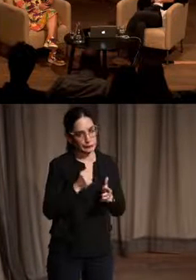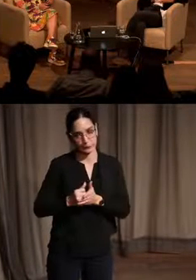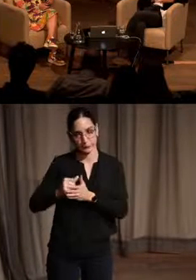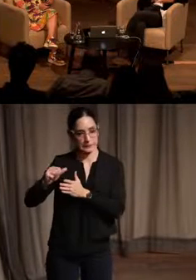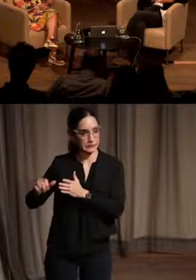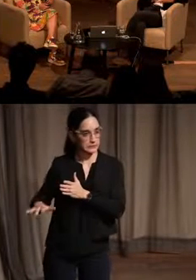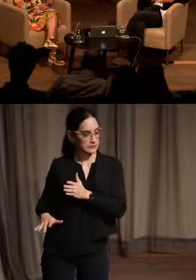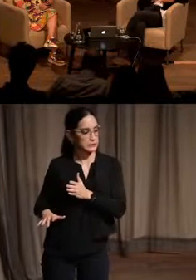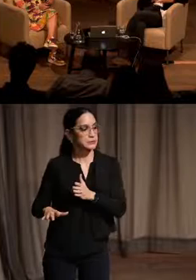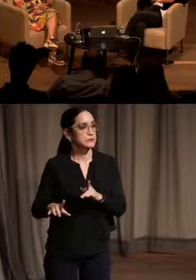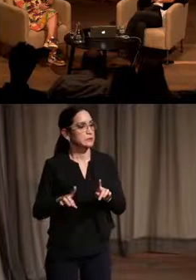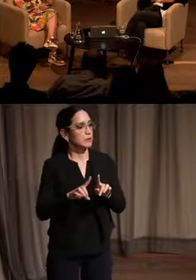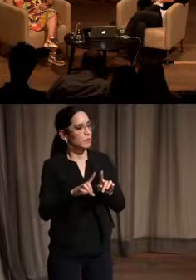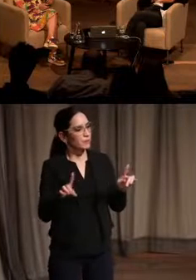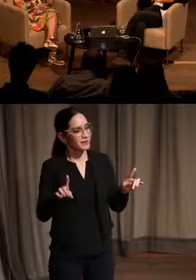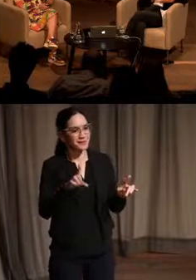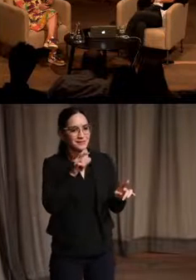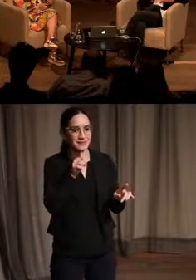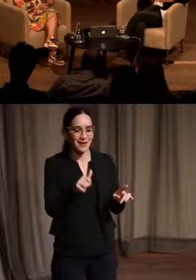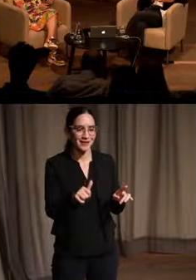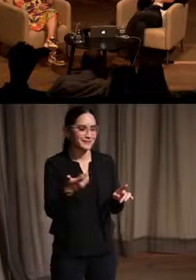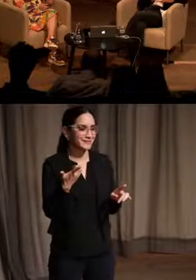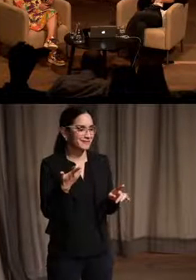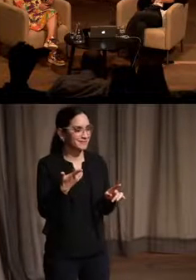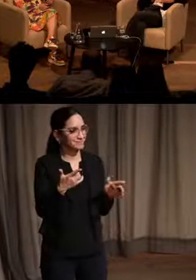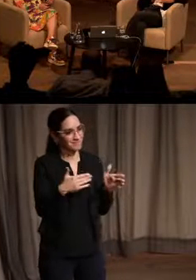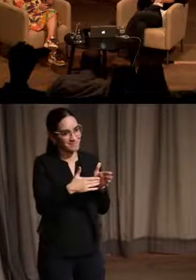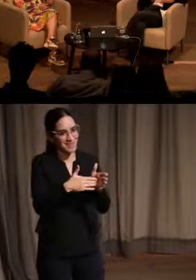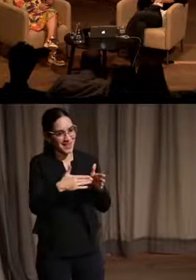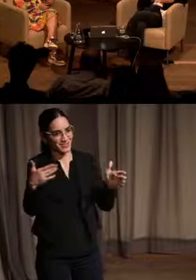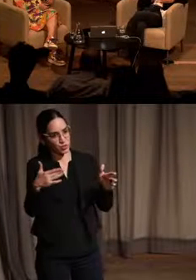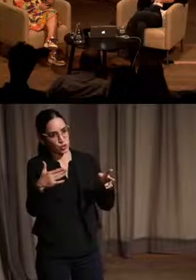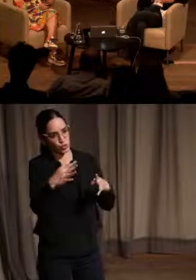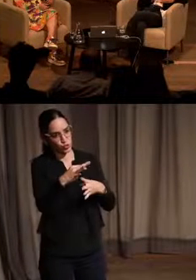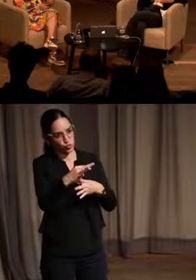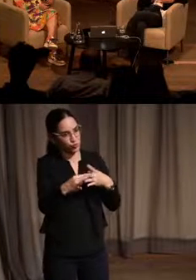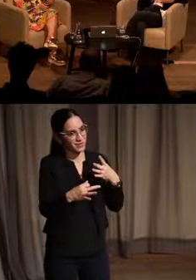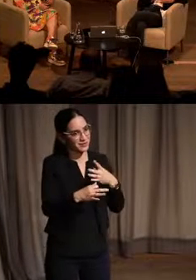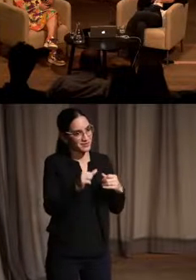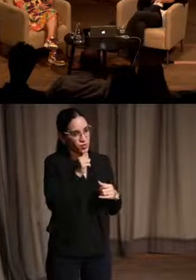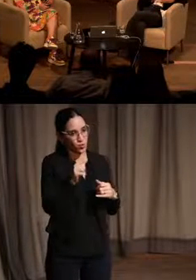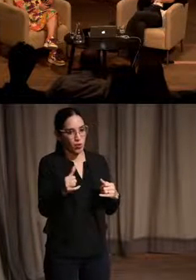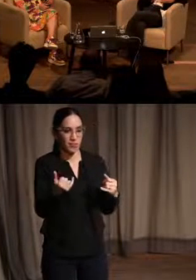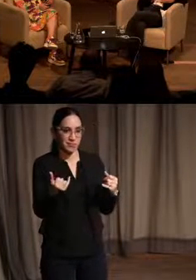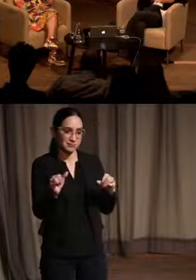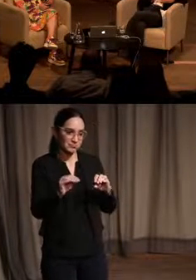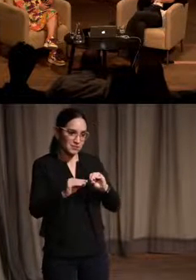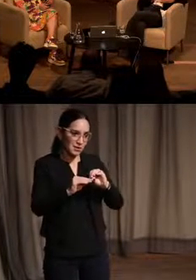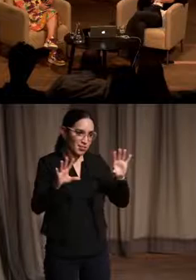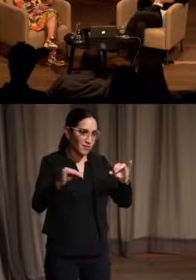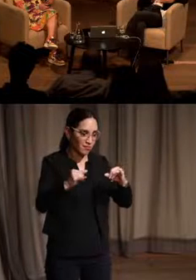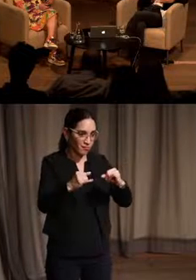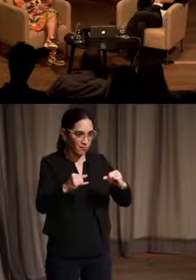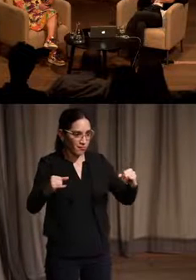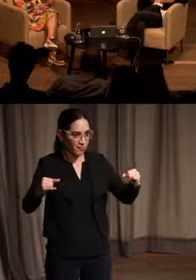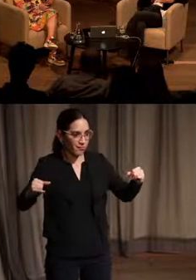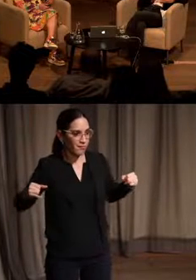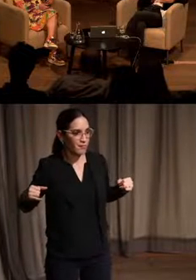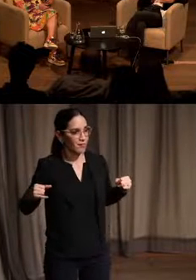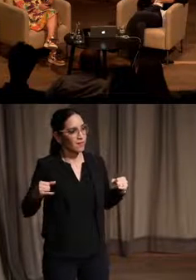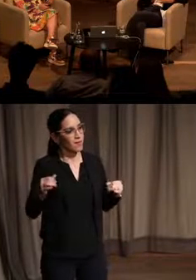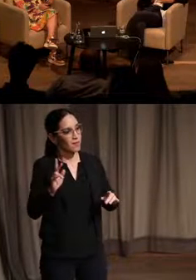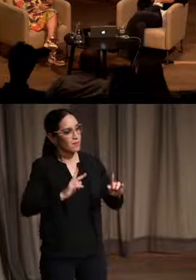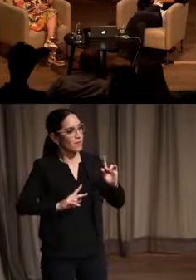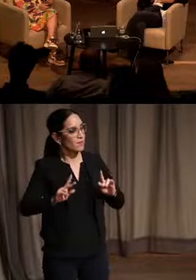is a lot of anti-choices, people's like worst nightmare, because there is no more front line. Like now women do not have to walk into